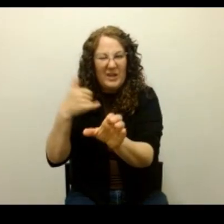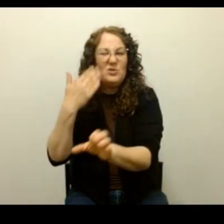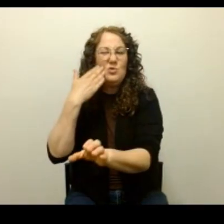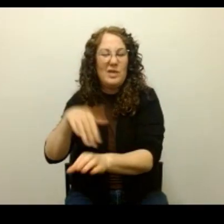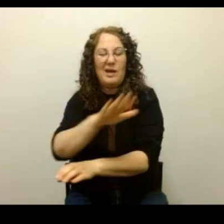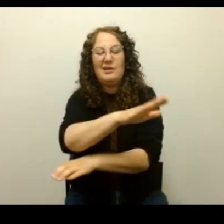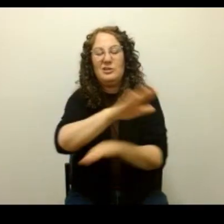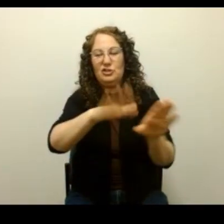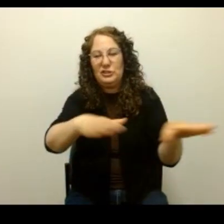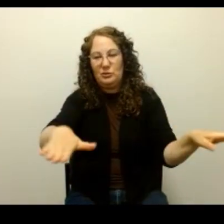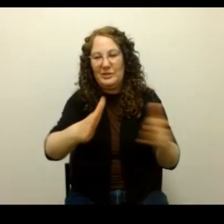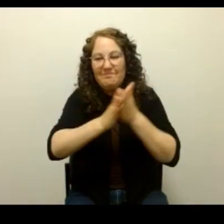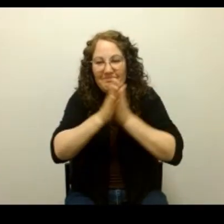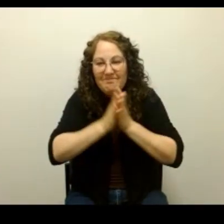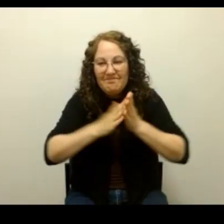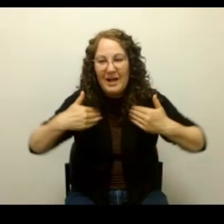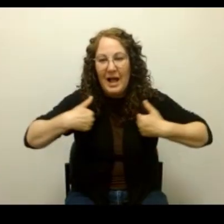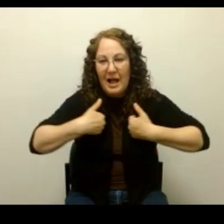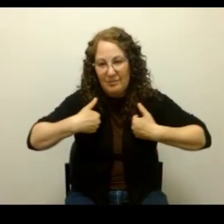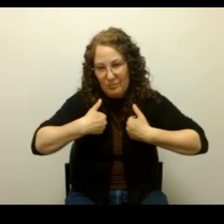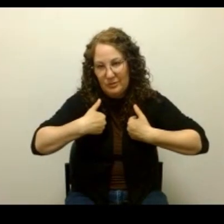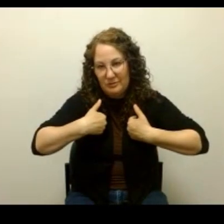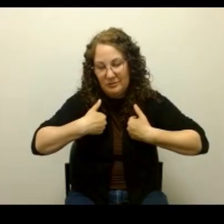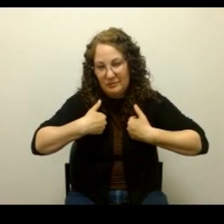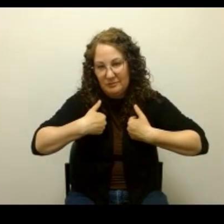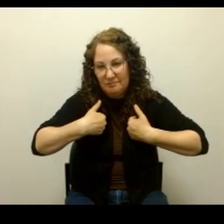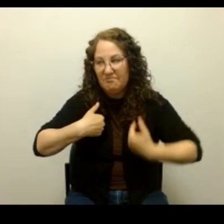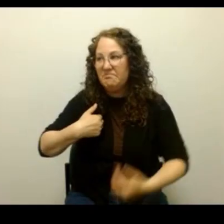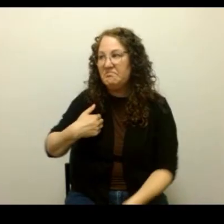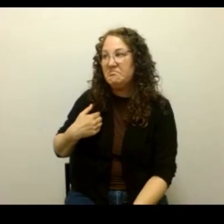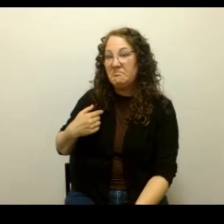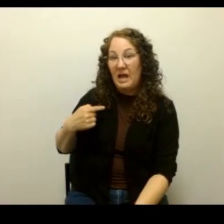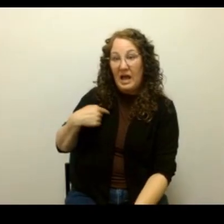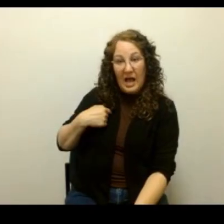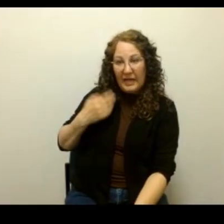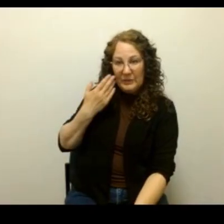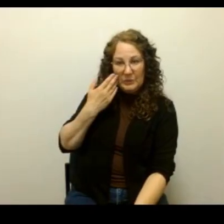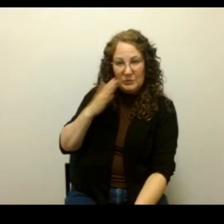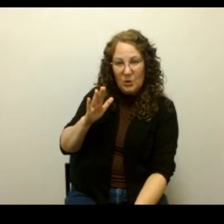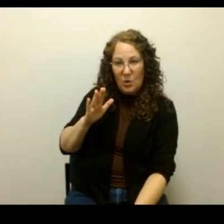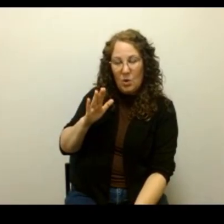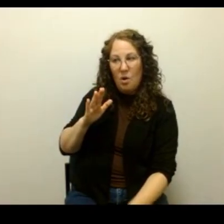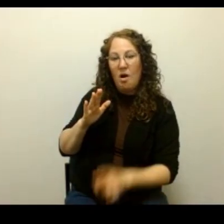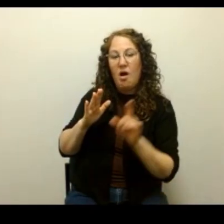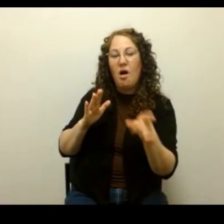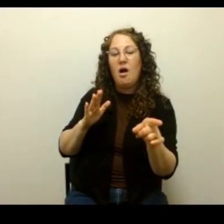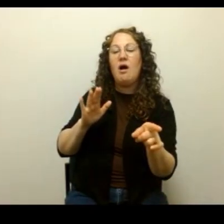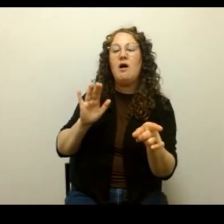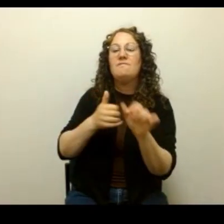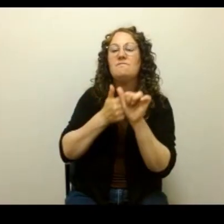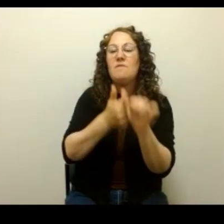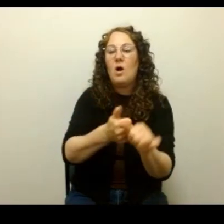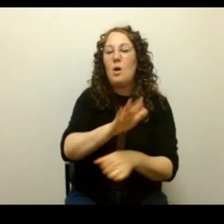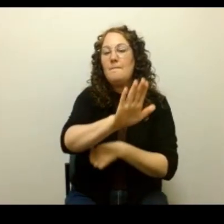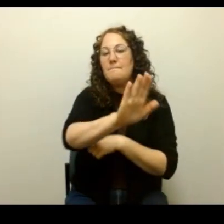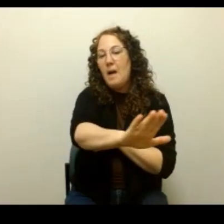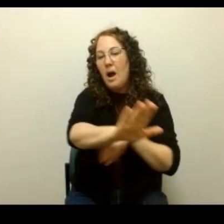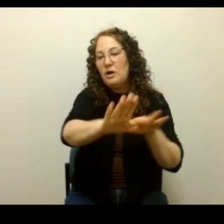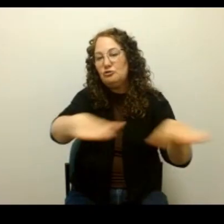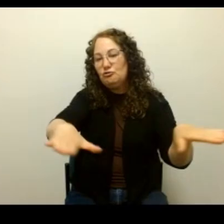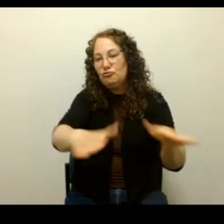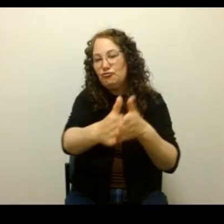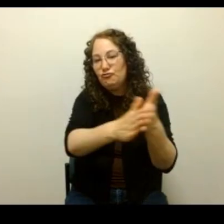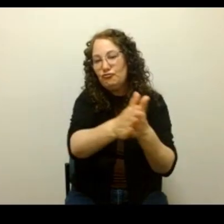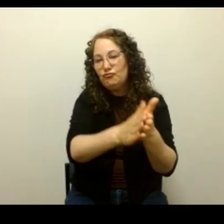were interested in animals. It hadn't occurred to me to reflect on the children's interests. Because of